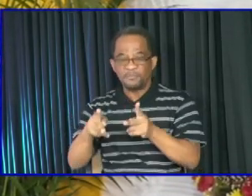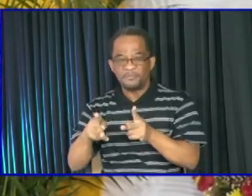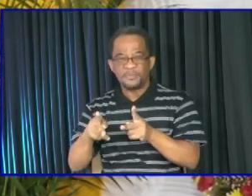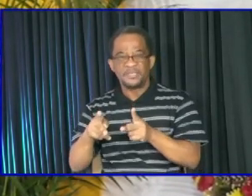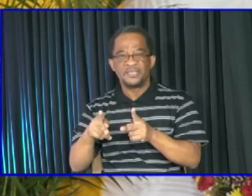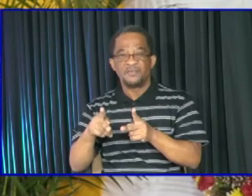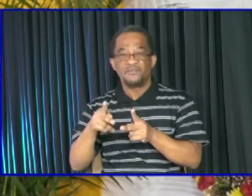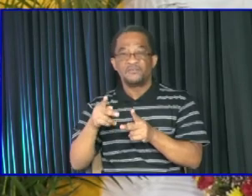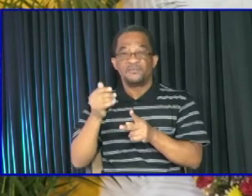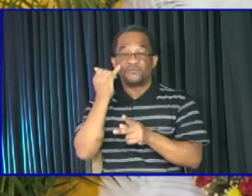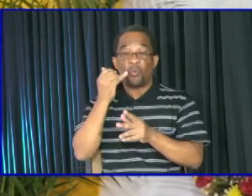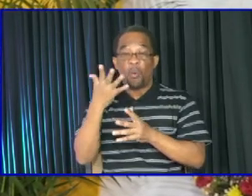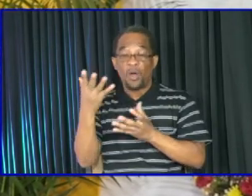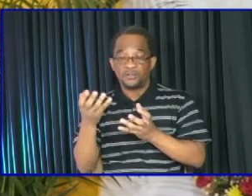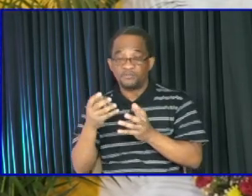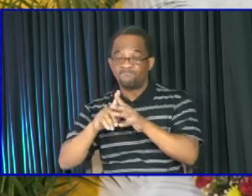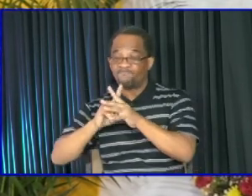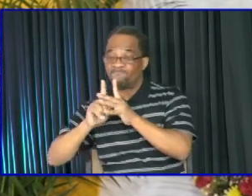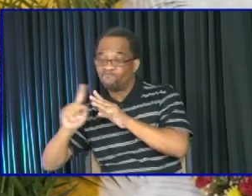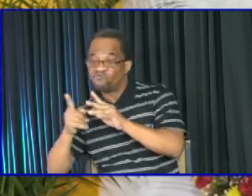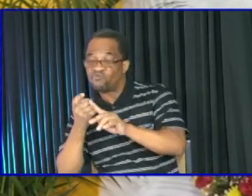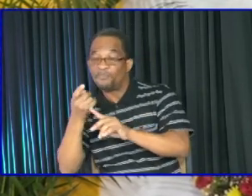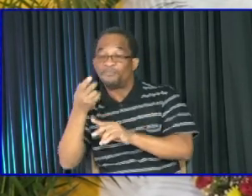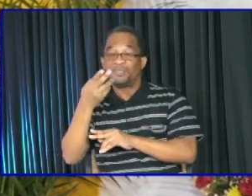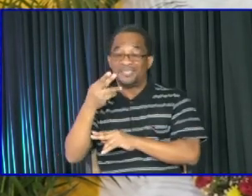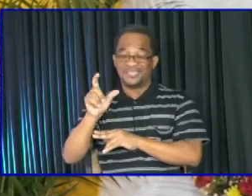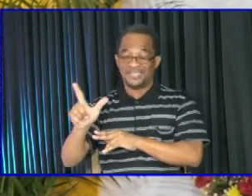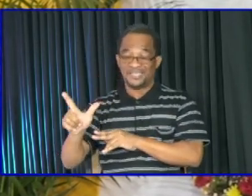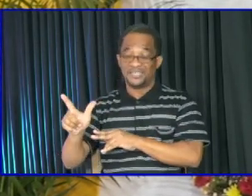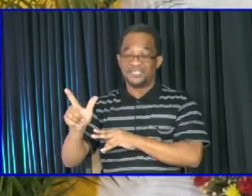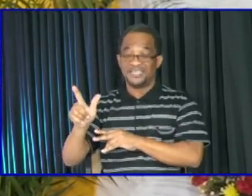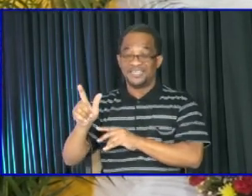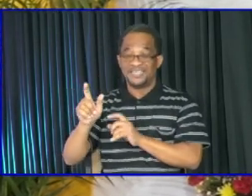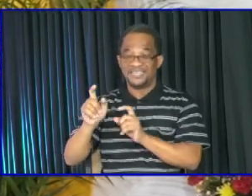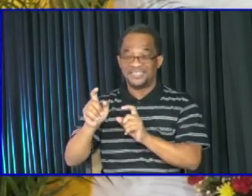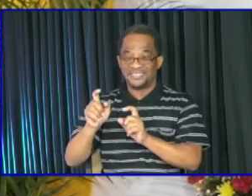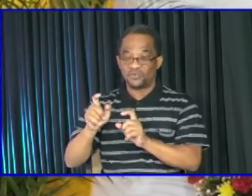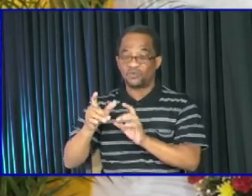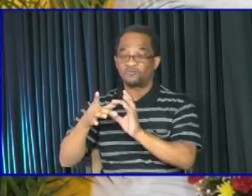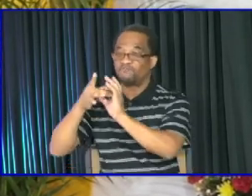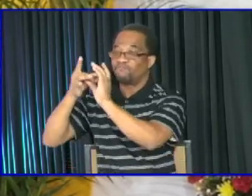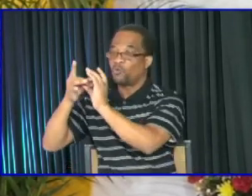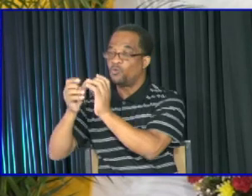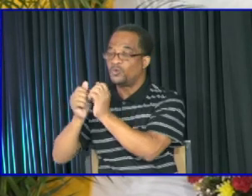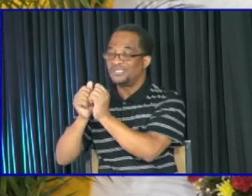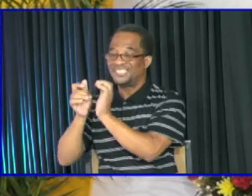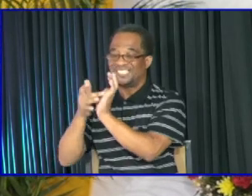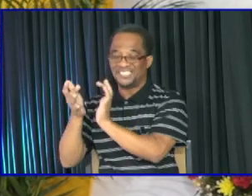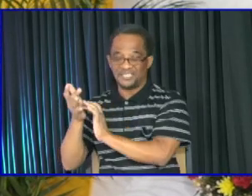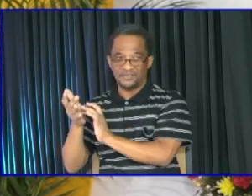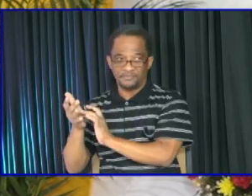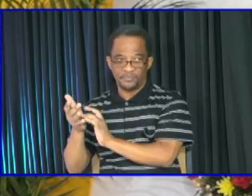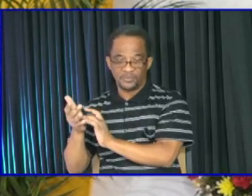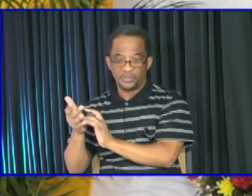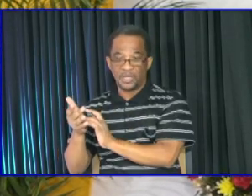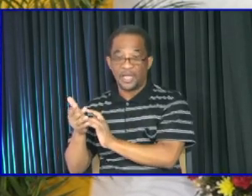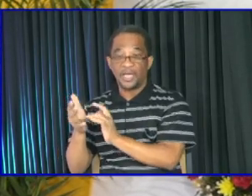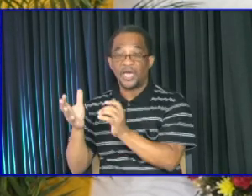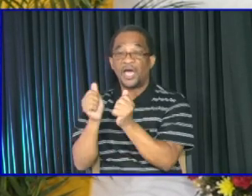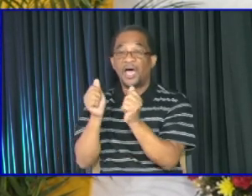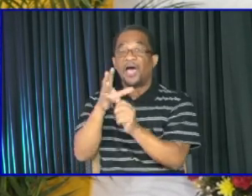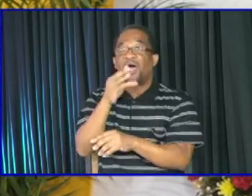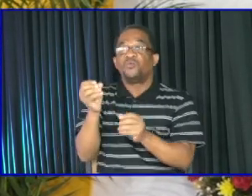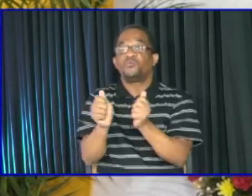all things at all times. That is, our steps should be ordered by the word of Almighty